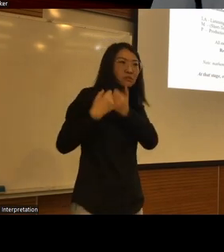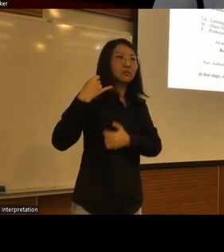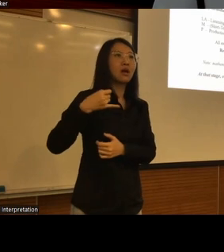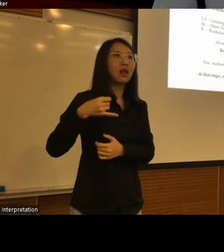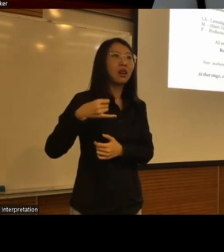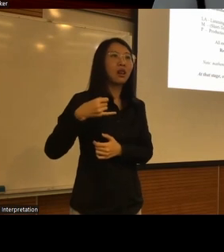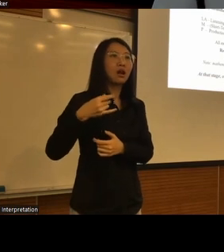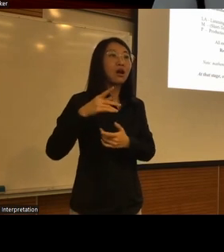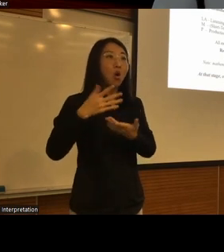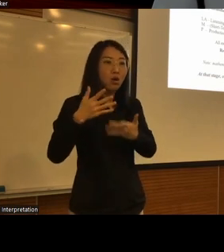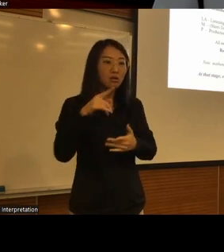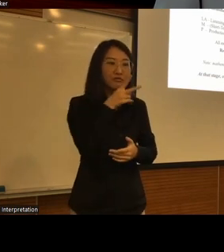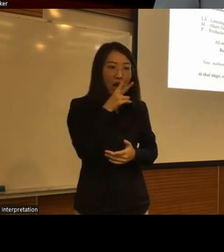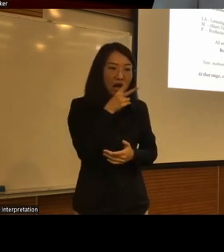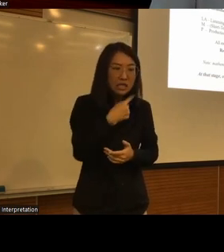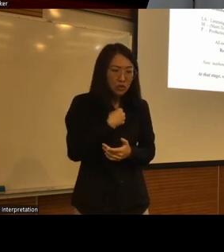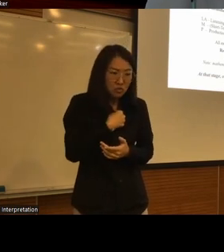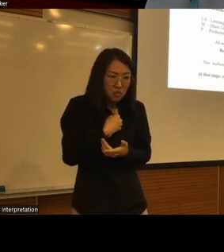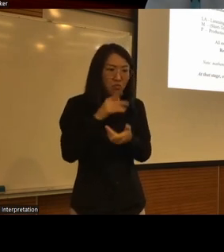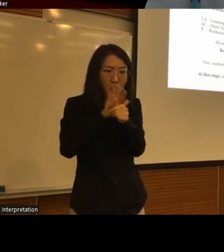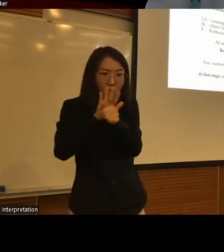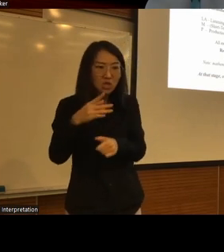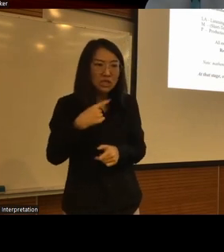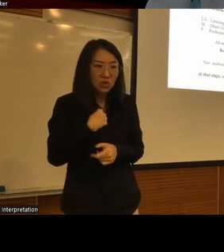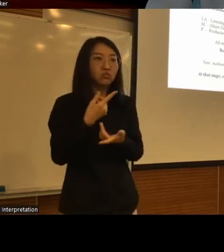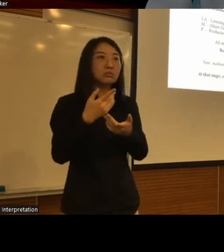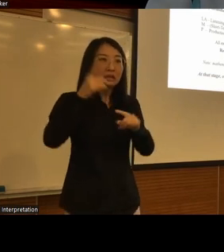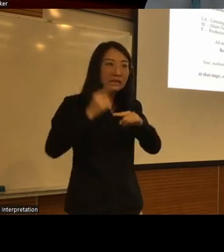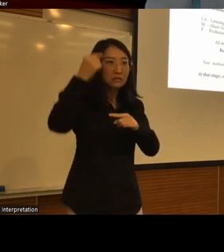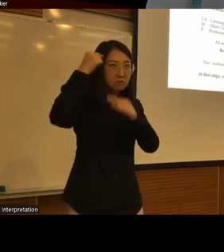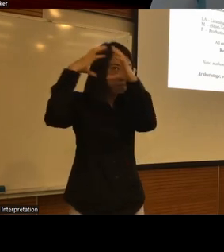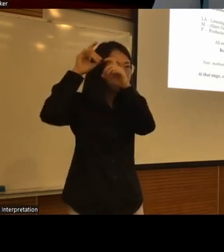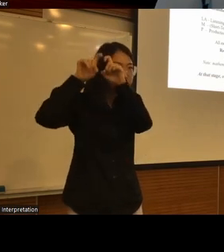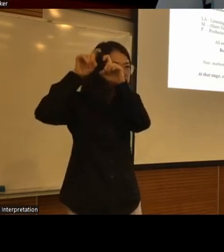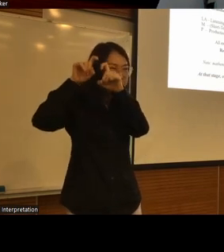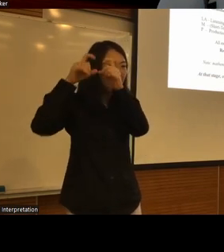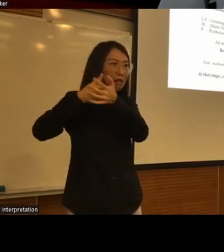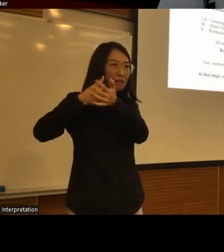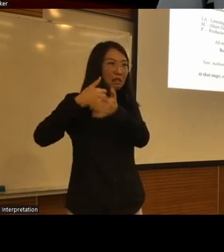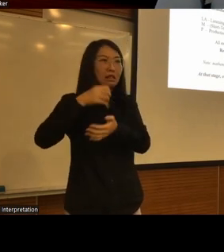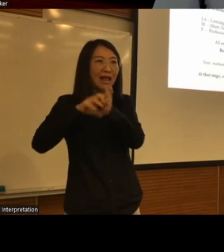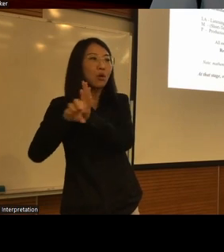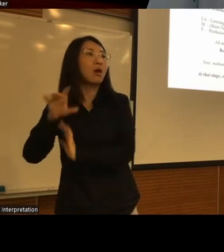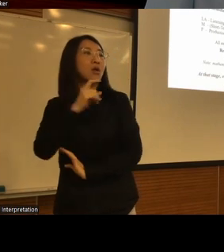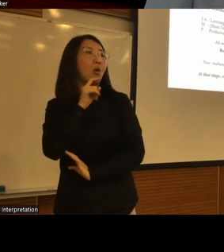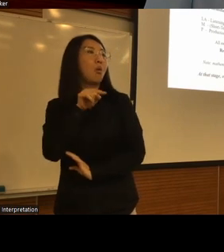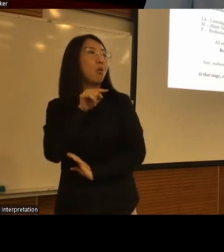that was necessary and that was found lacking. So I started